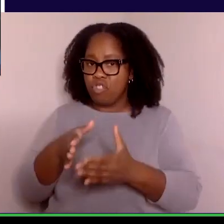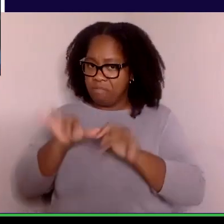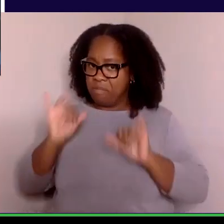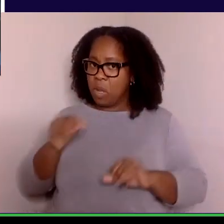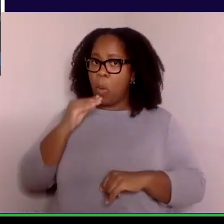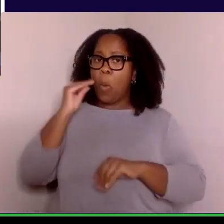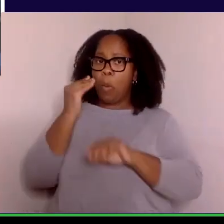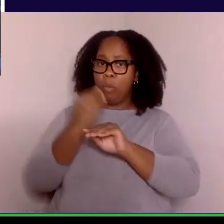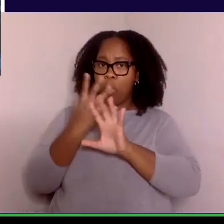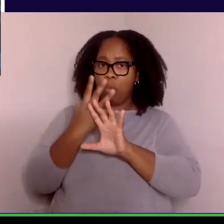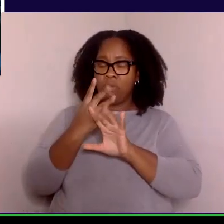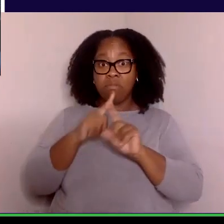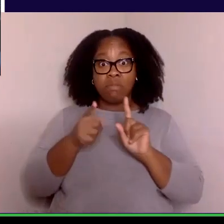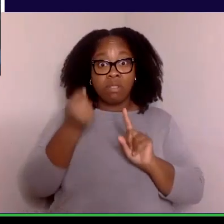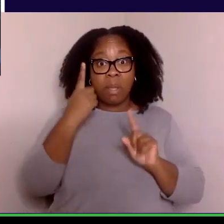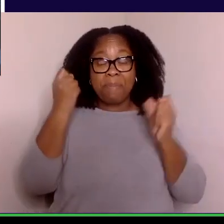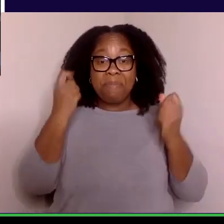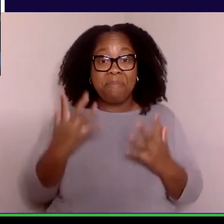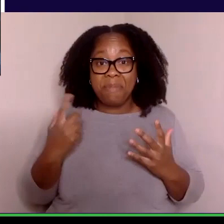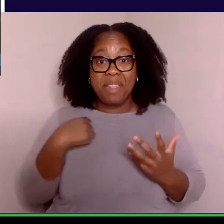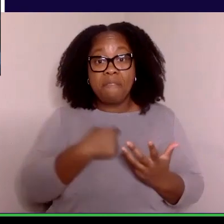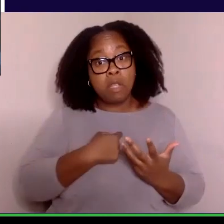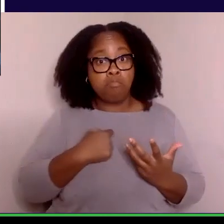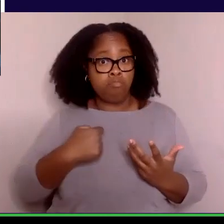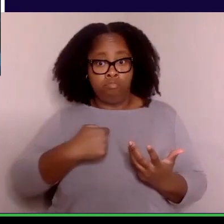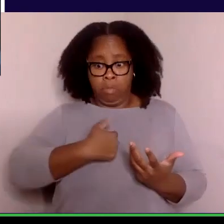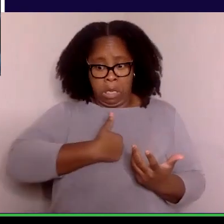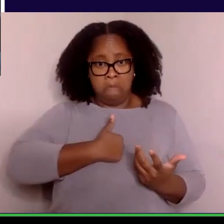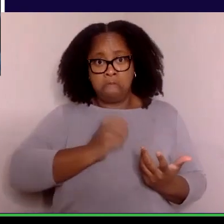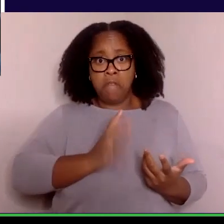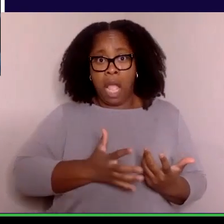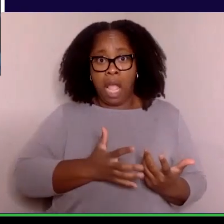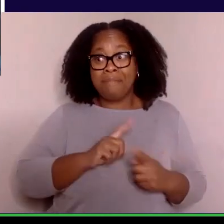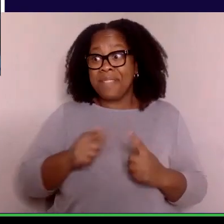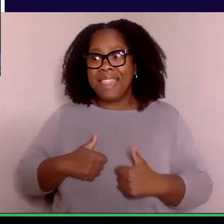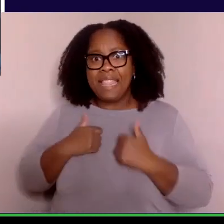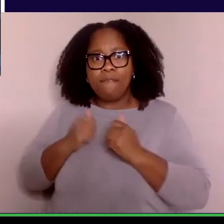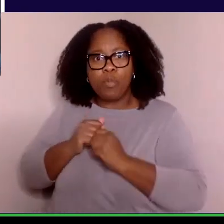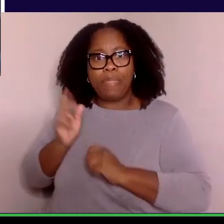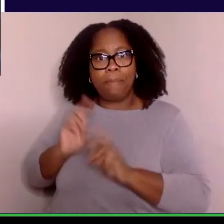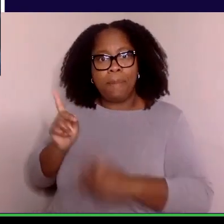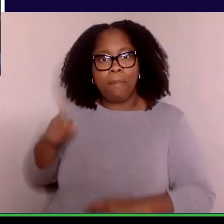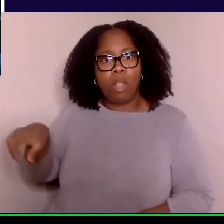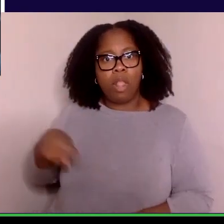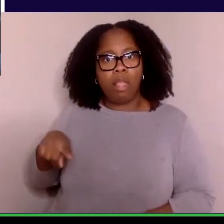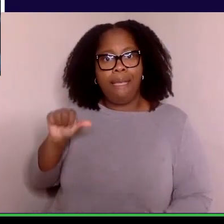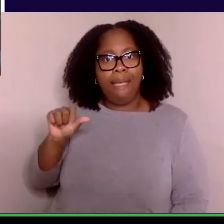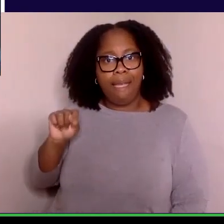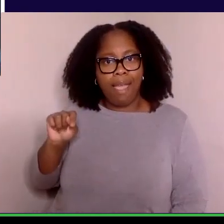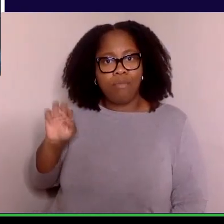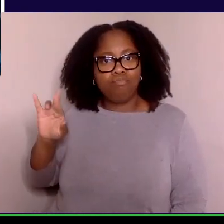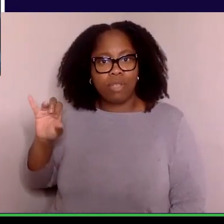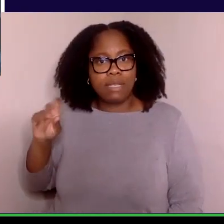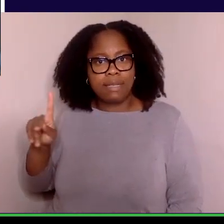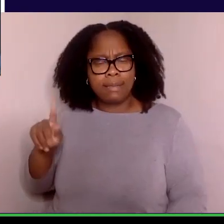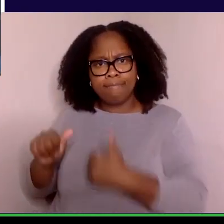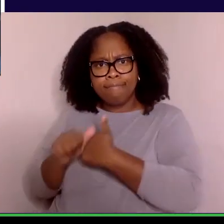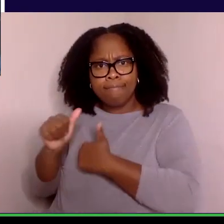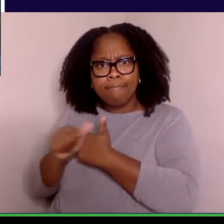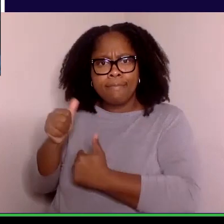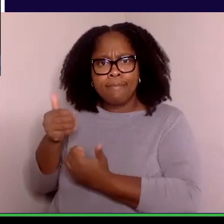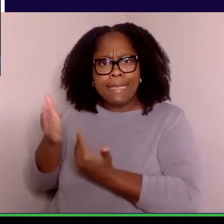have at-risk people in our households. The district has stated their intent to try